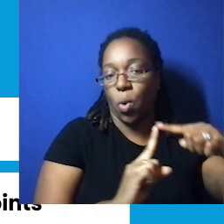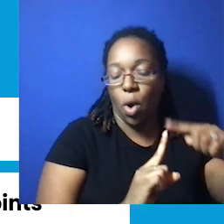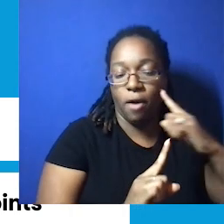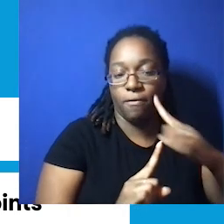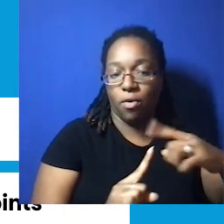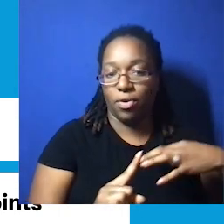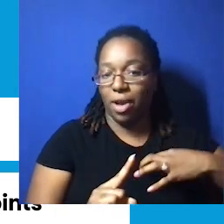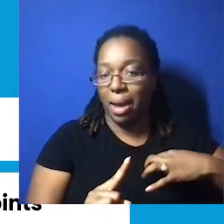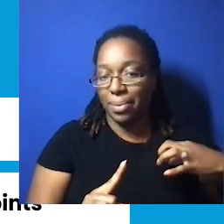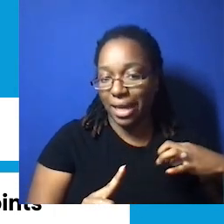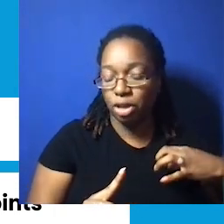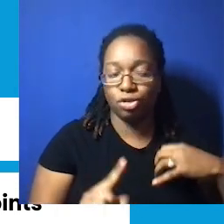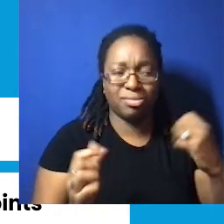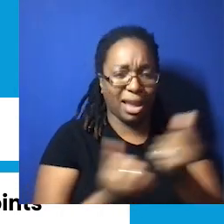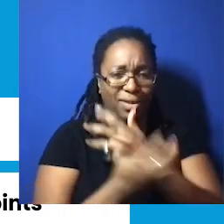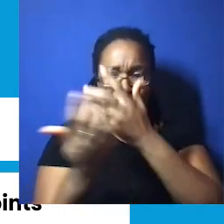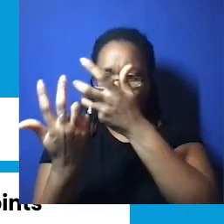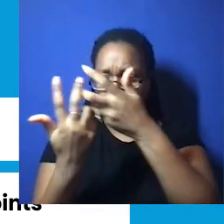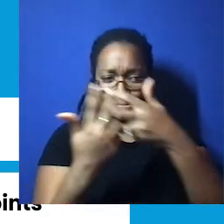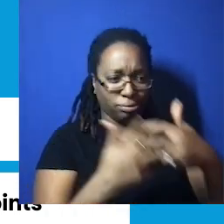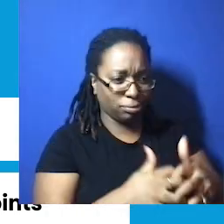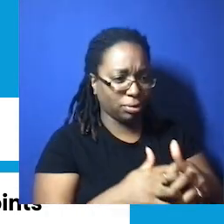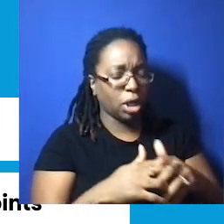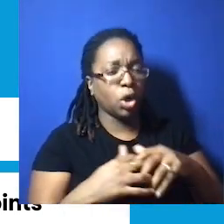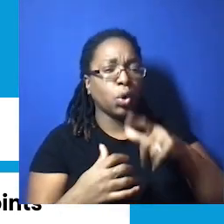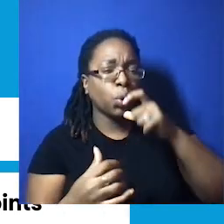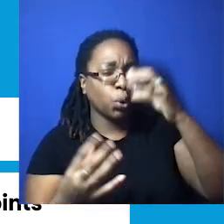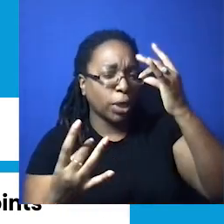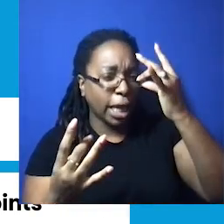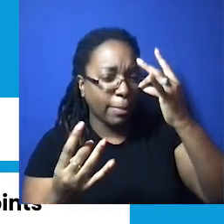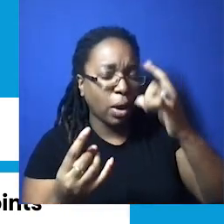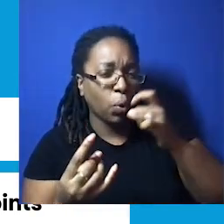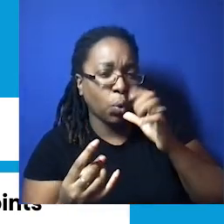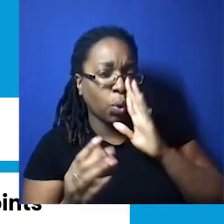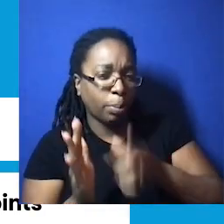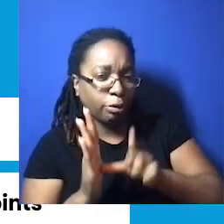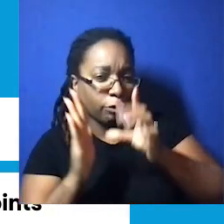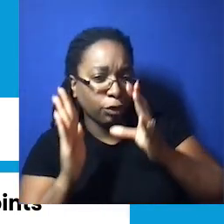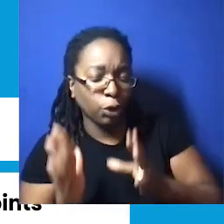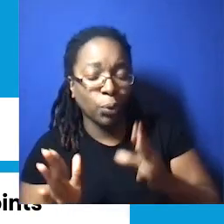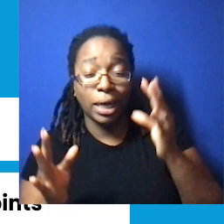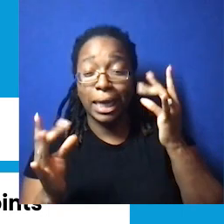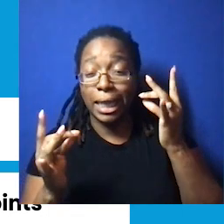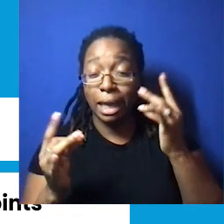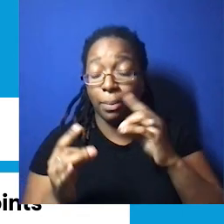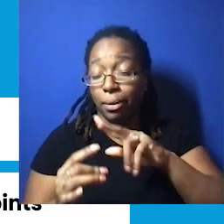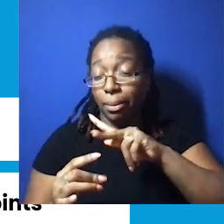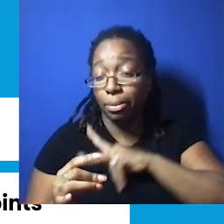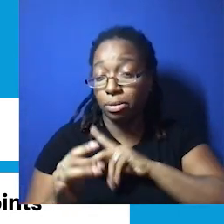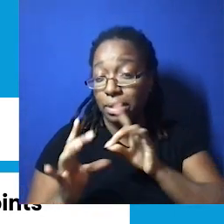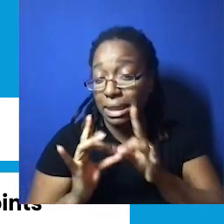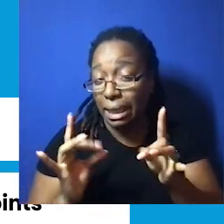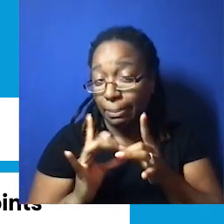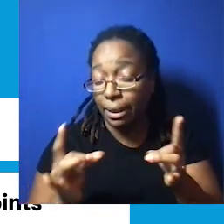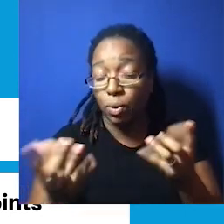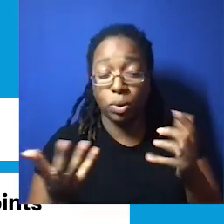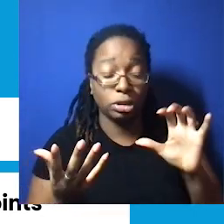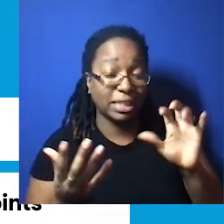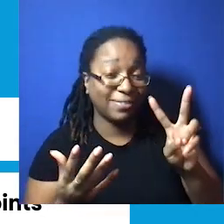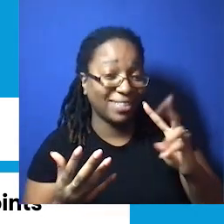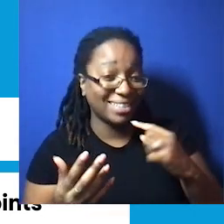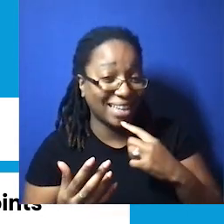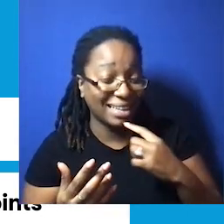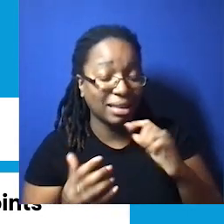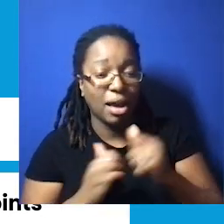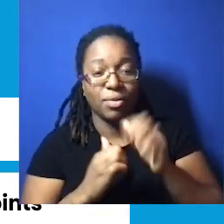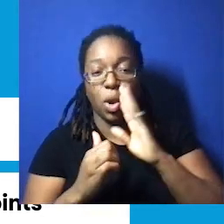who you were asking to be a reviewer? Did you think through what your personal statement said and what your CV said, and how they could complement